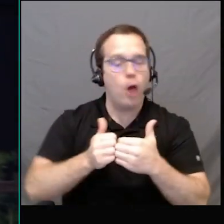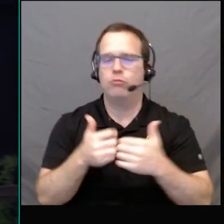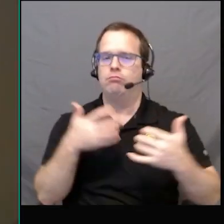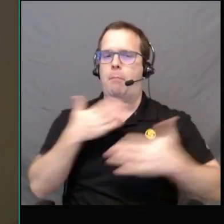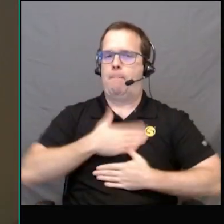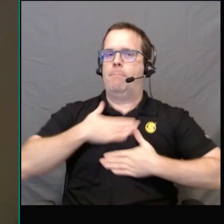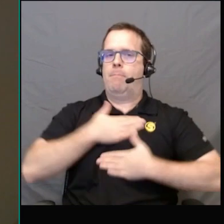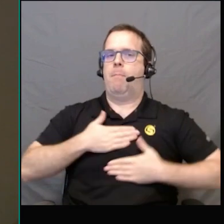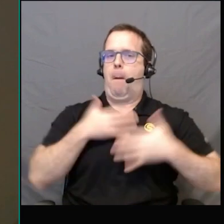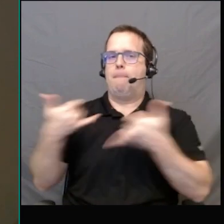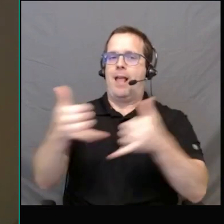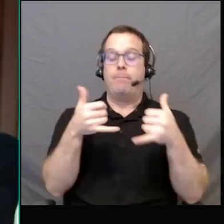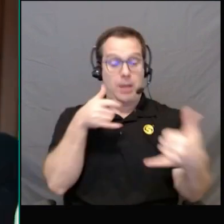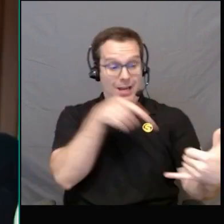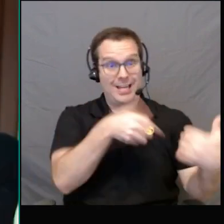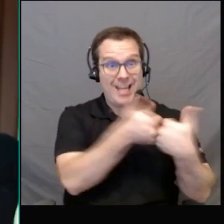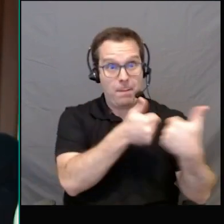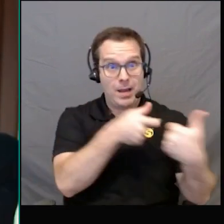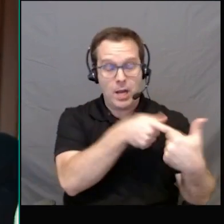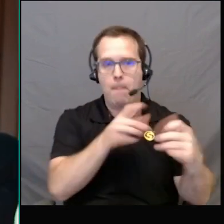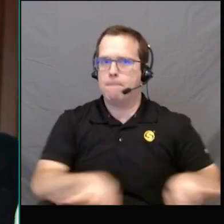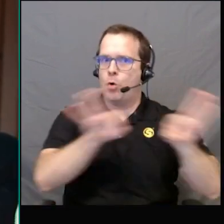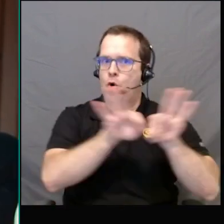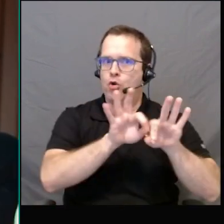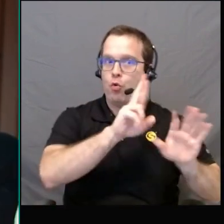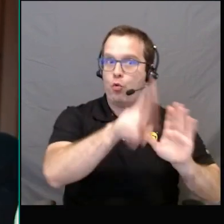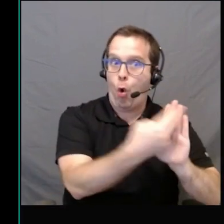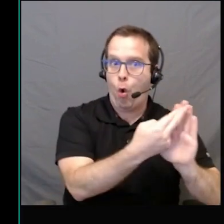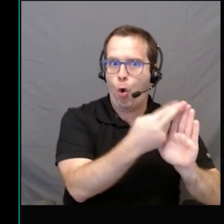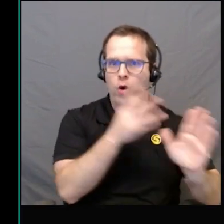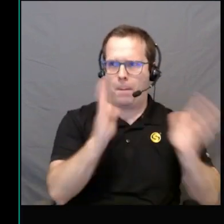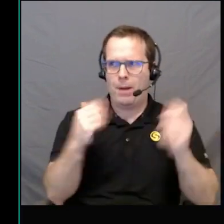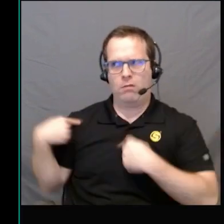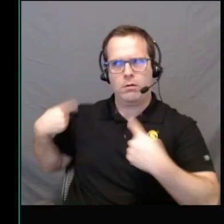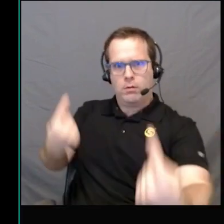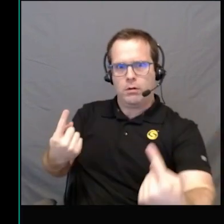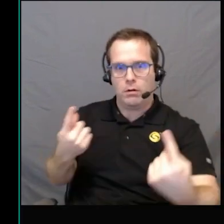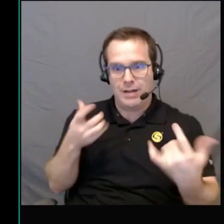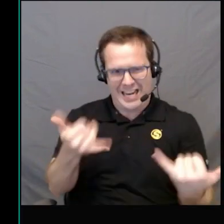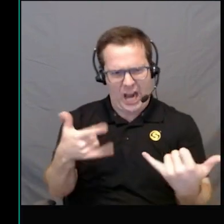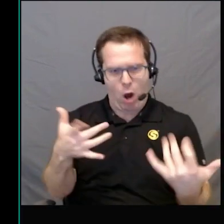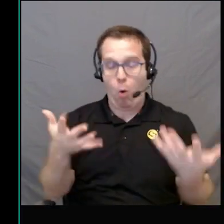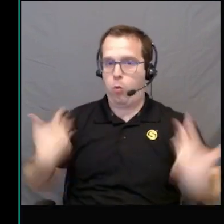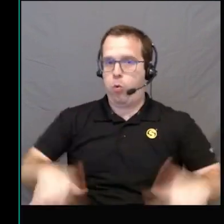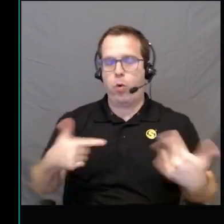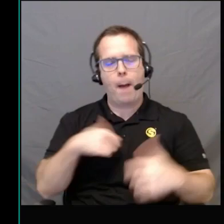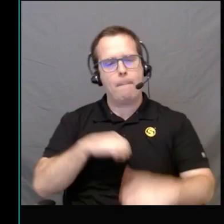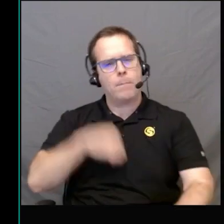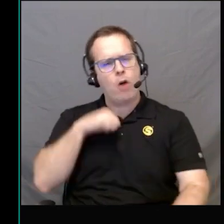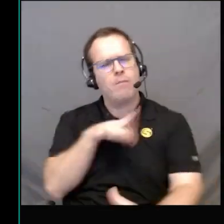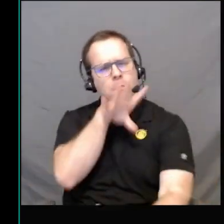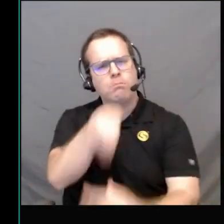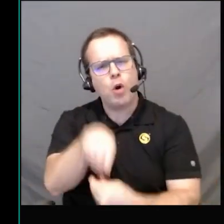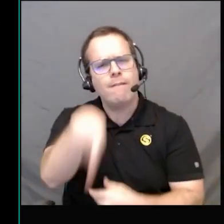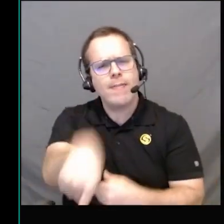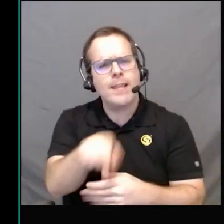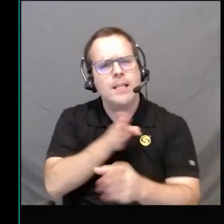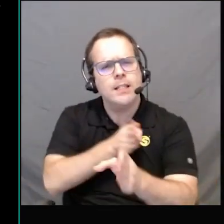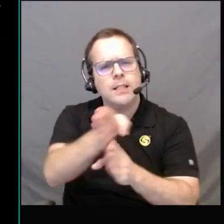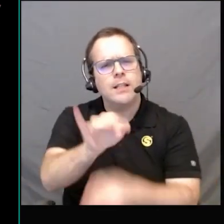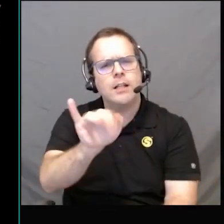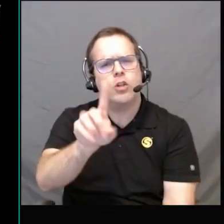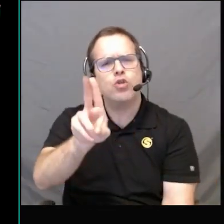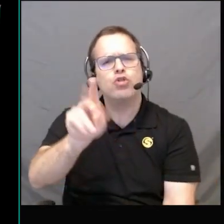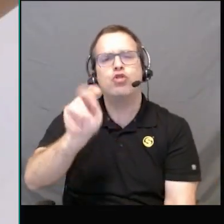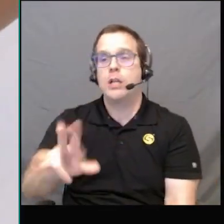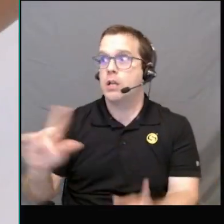has played a more important role on the planet than ever before, and I'm incredibly proud to be part of this industry that has helped lead over